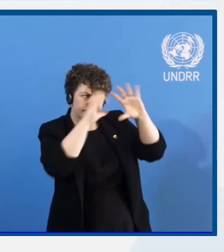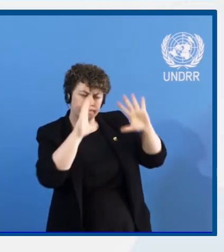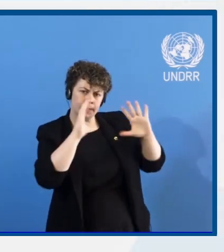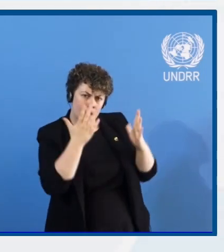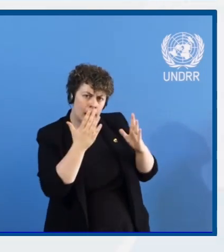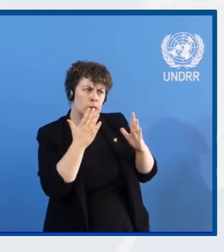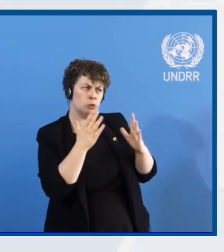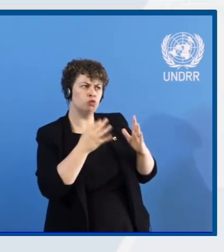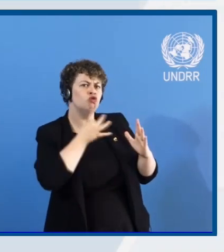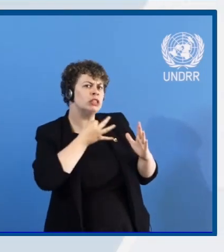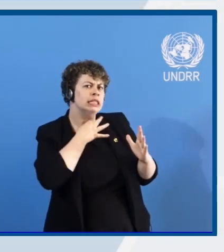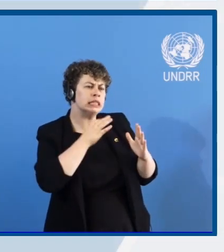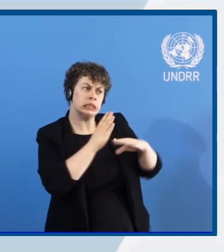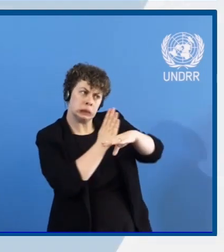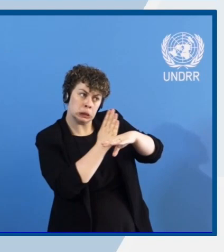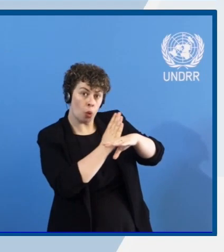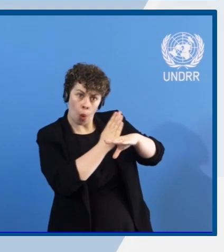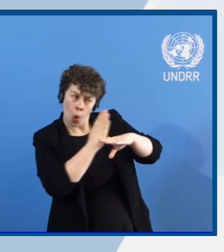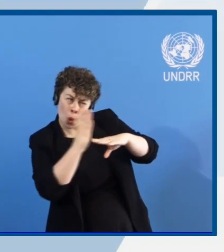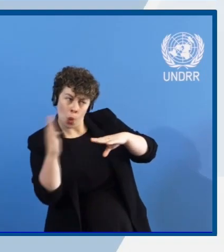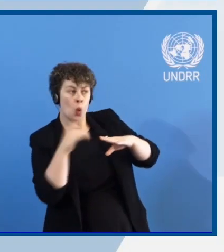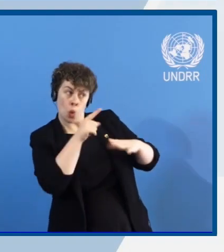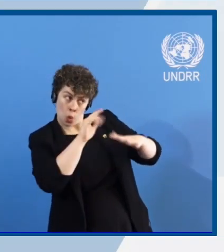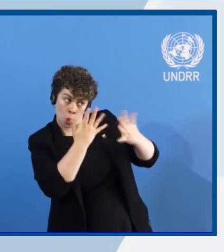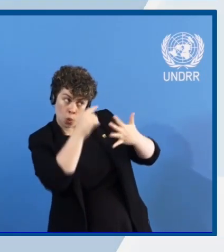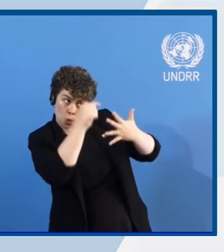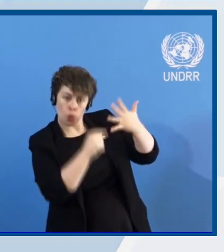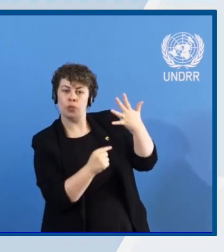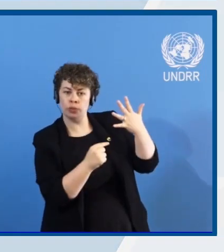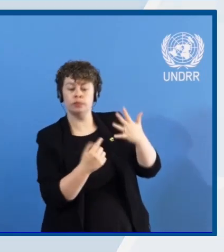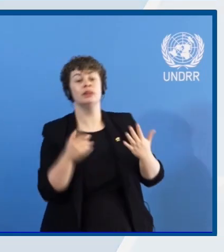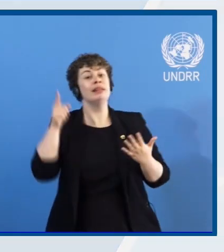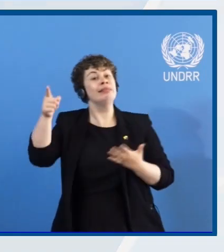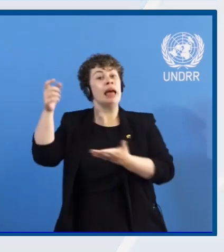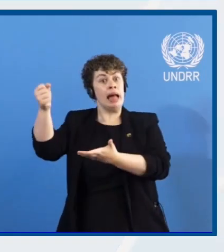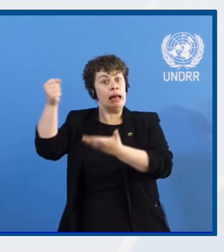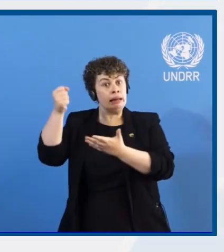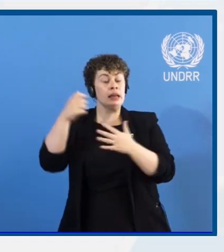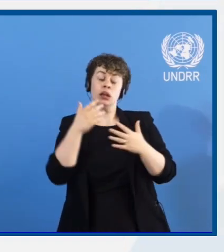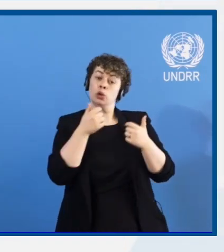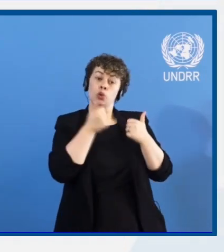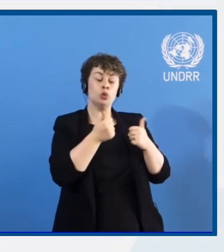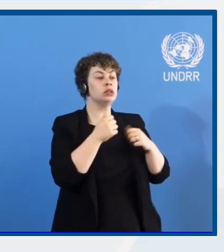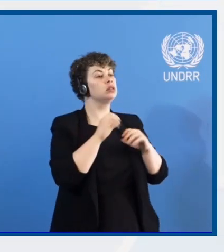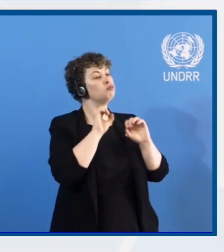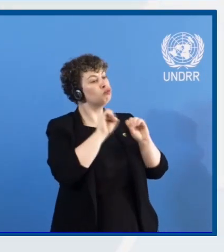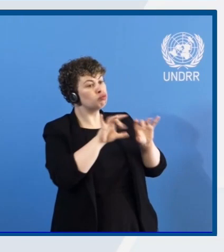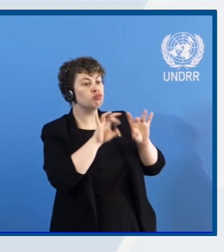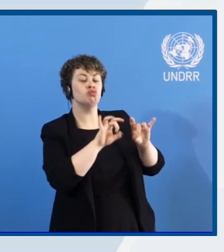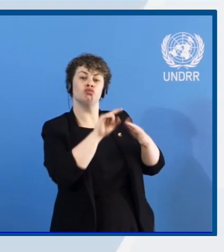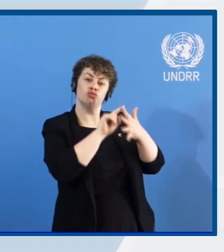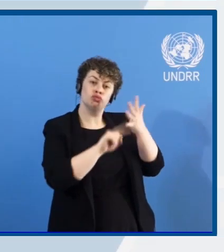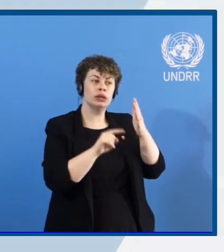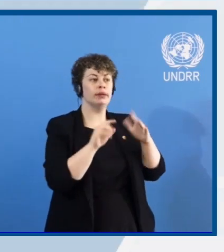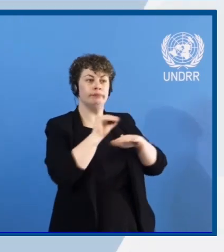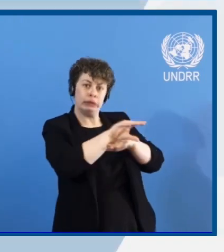risk. And investees usually take a very constructive attitude to the mitigation measures and are